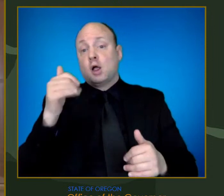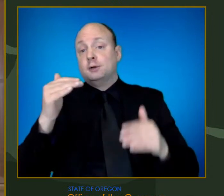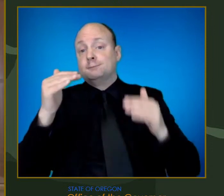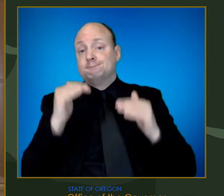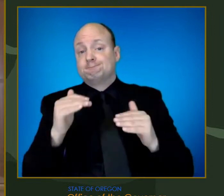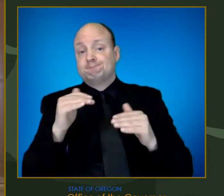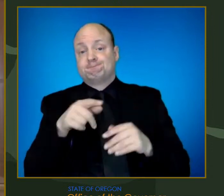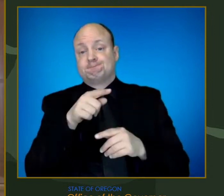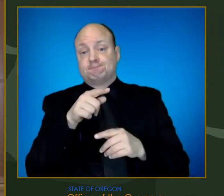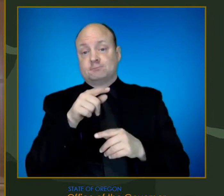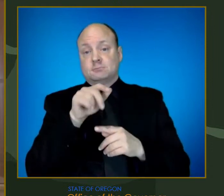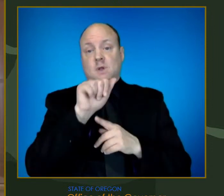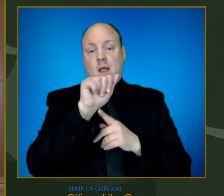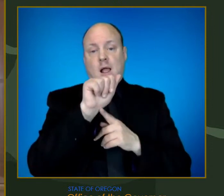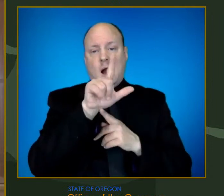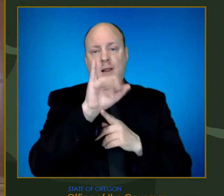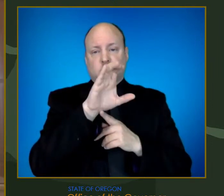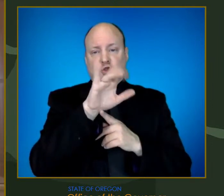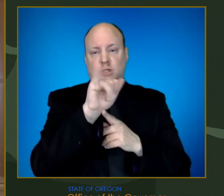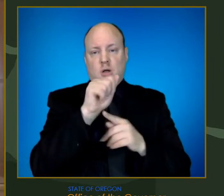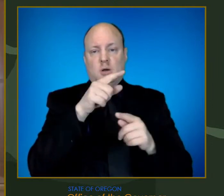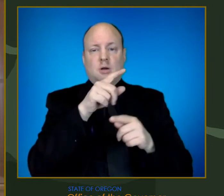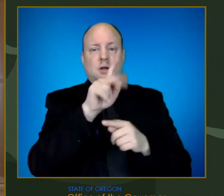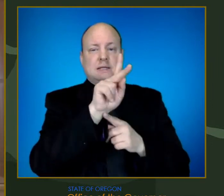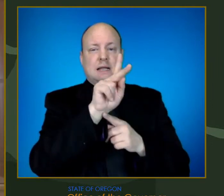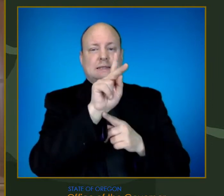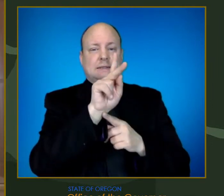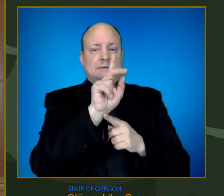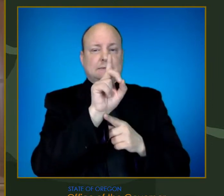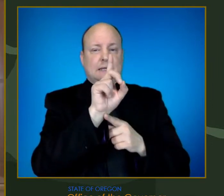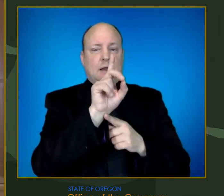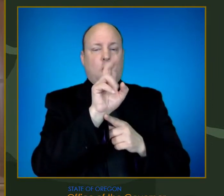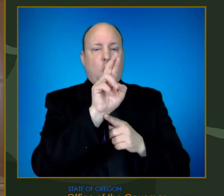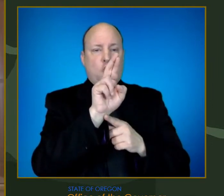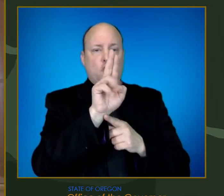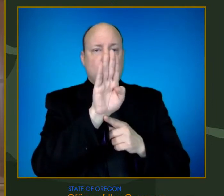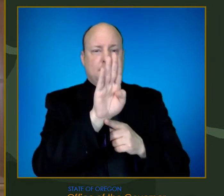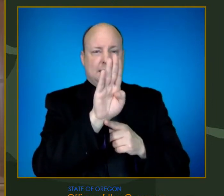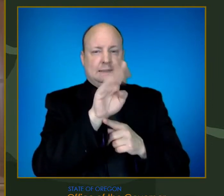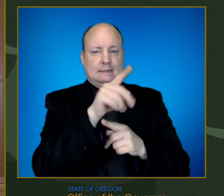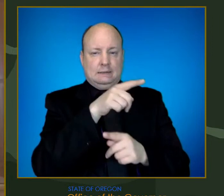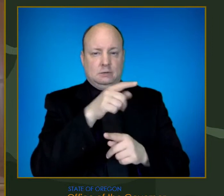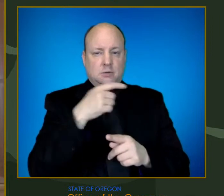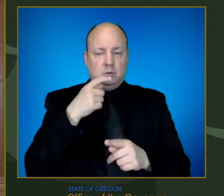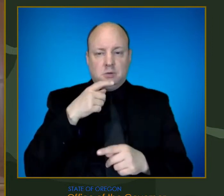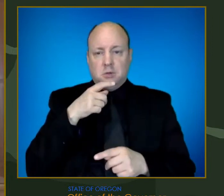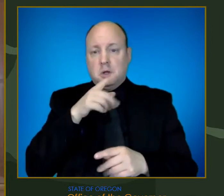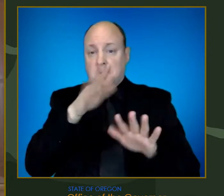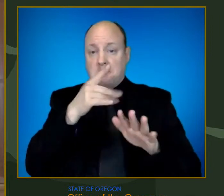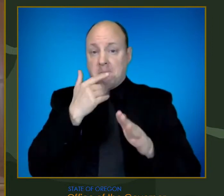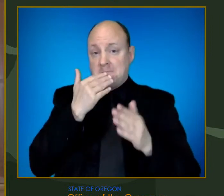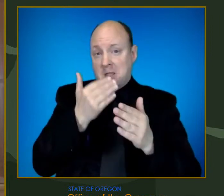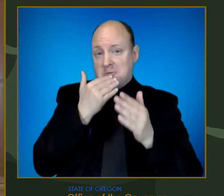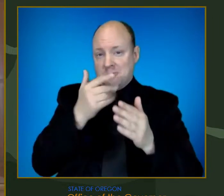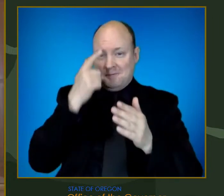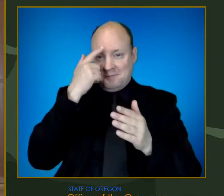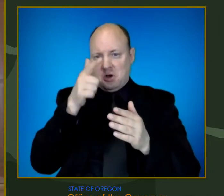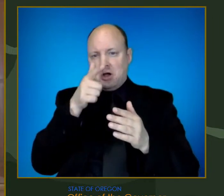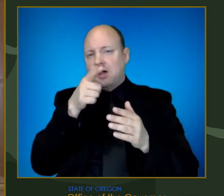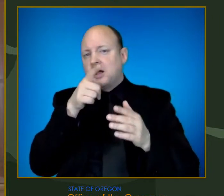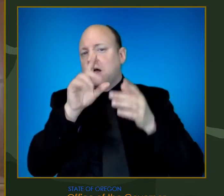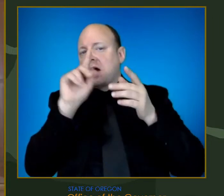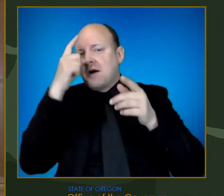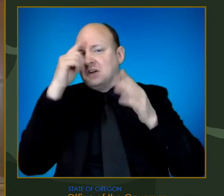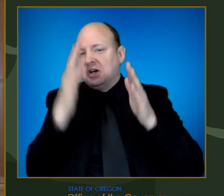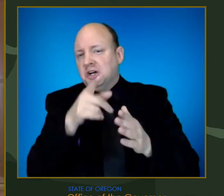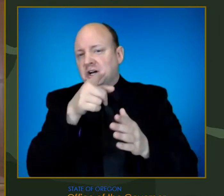KDRV. Hi, thank you so much for taking my question. Governor Brown, you mentioned a request for vans from the